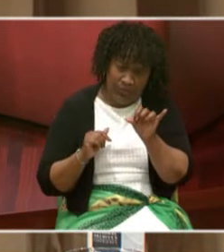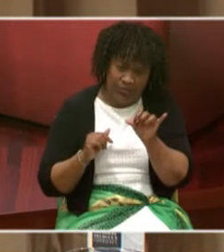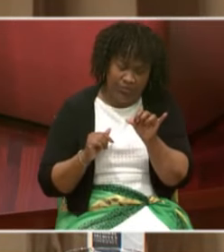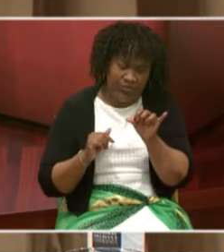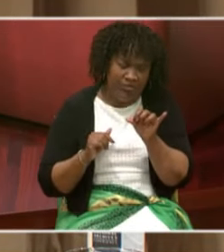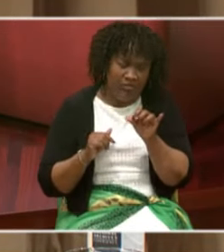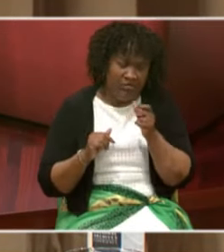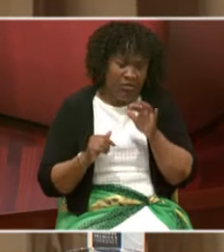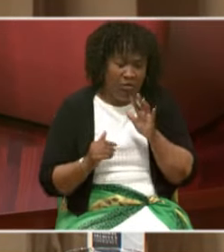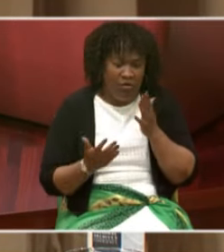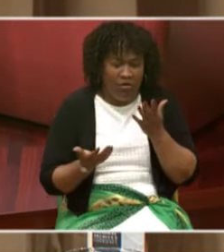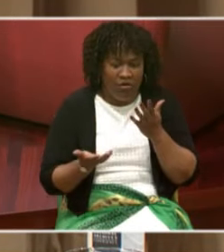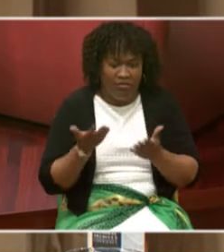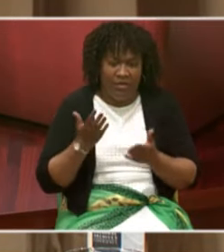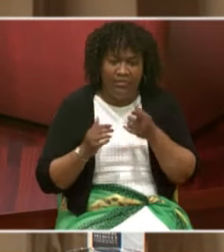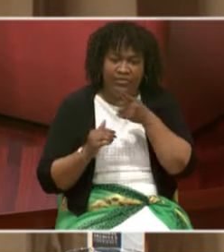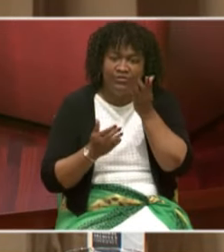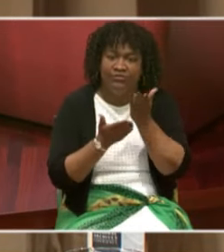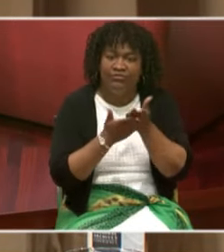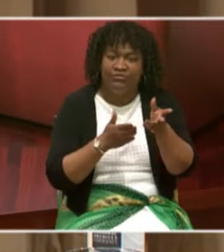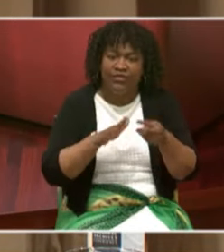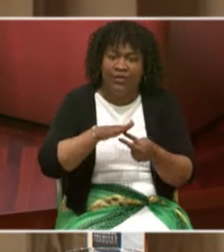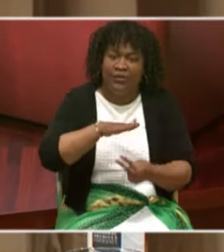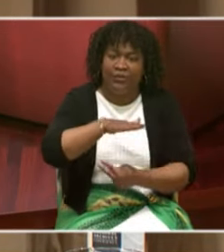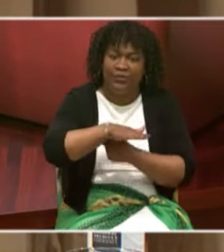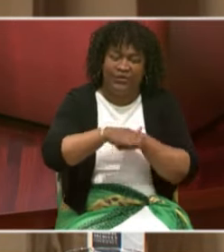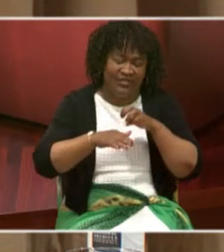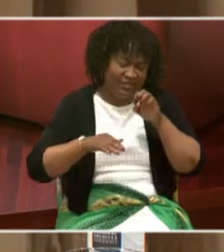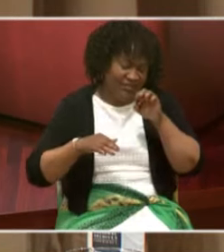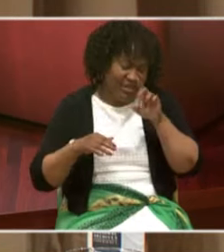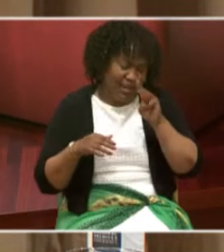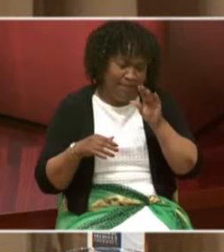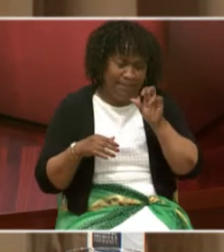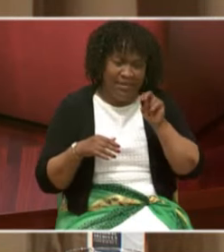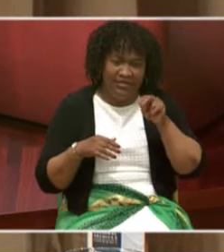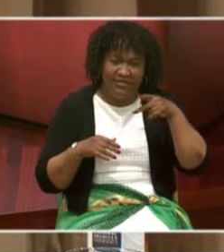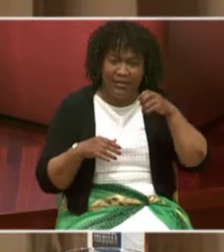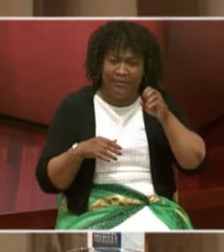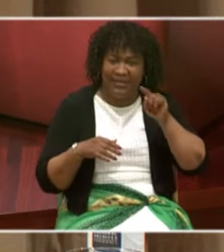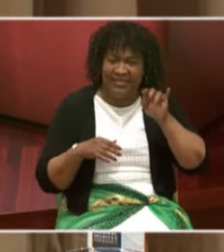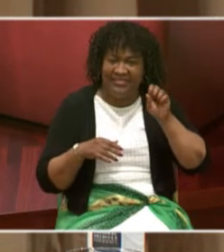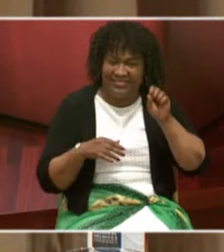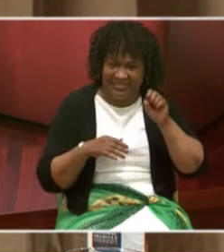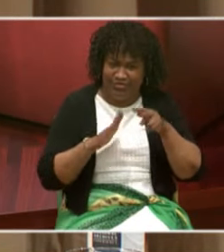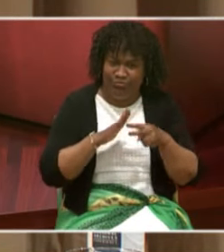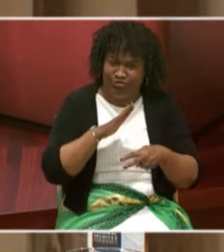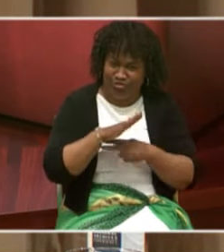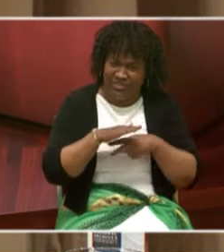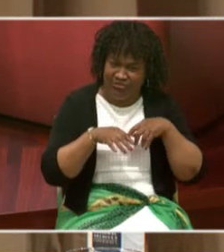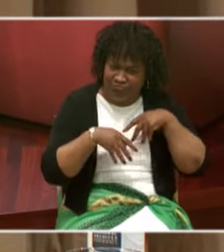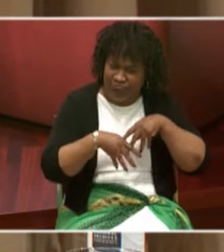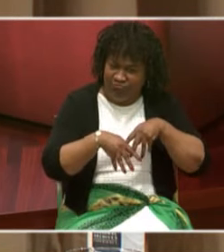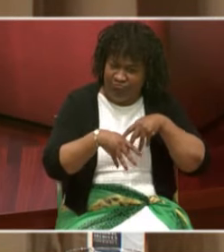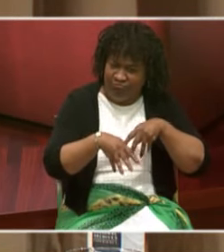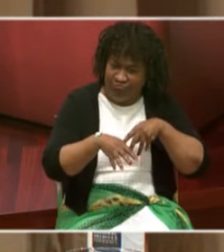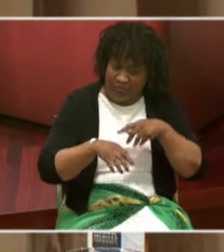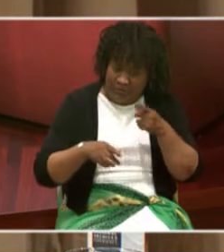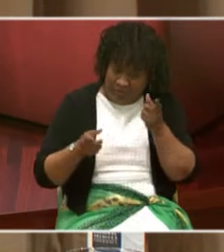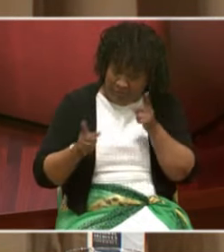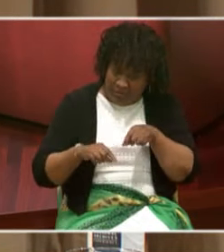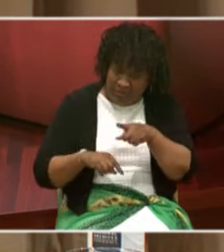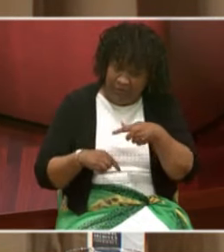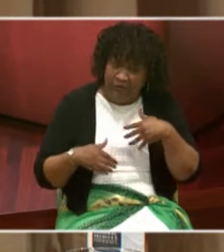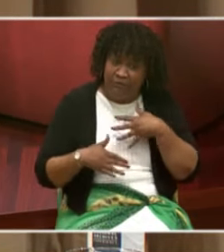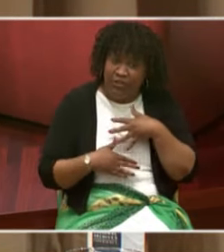And just don't talk back to yourself. And say, I'm going on. Daddy King used to say, I'm